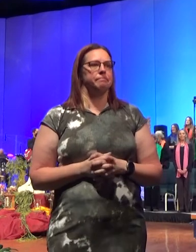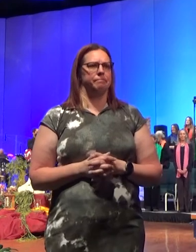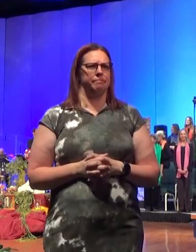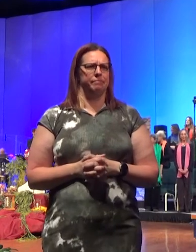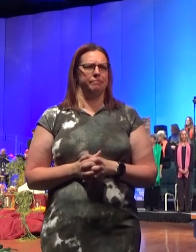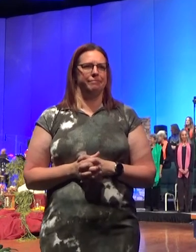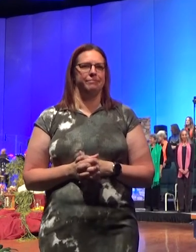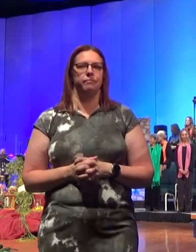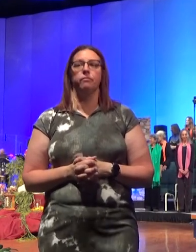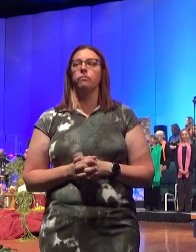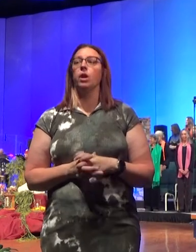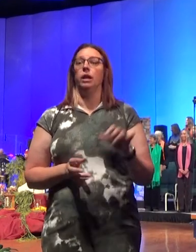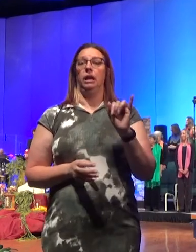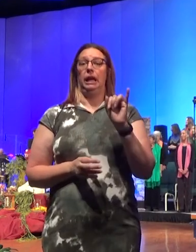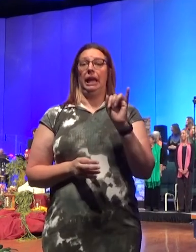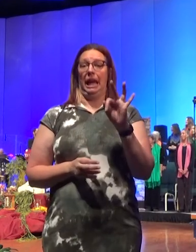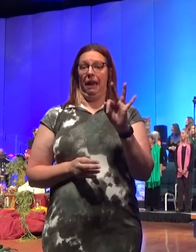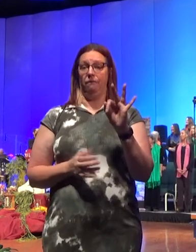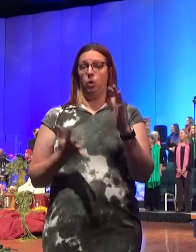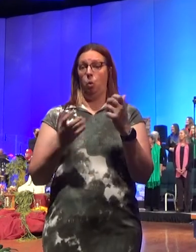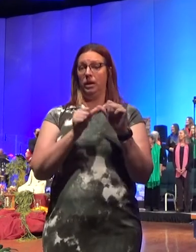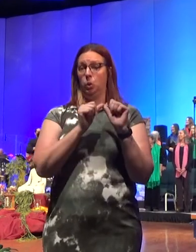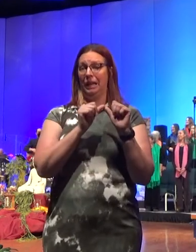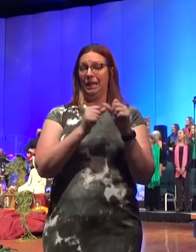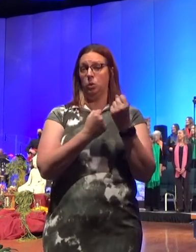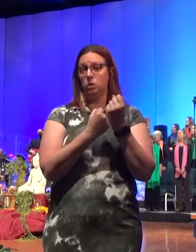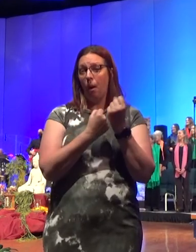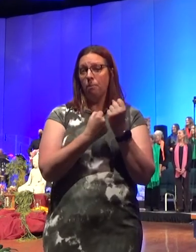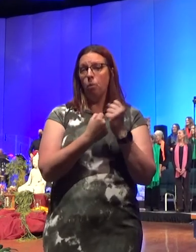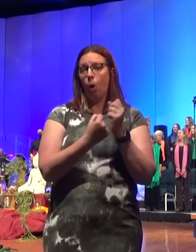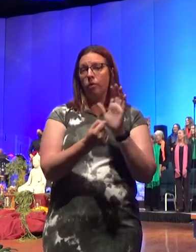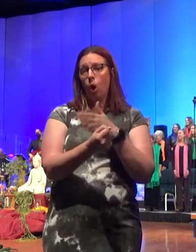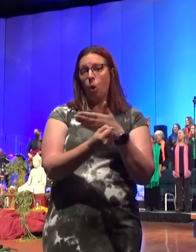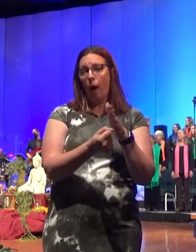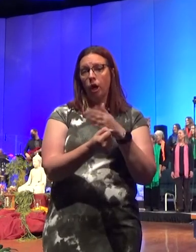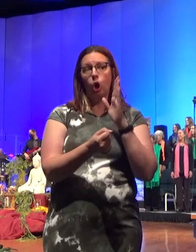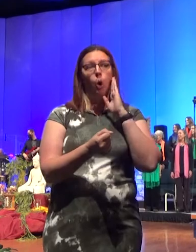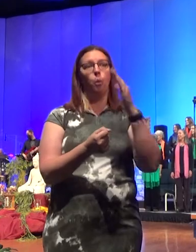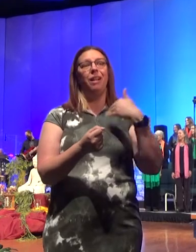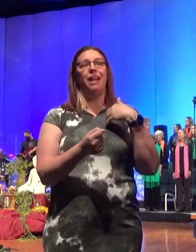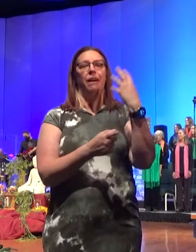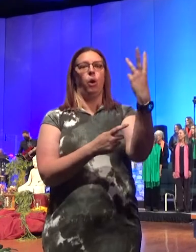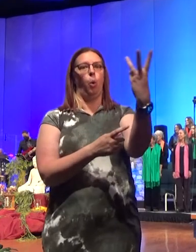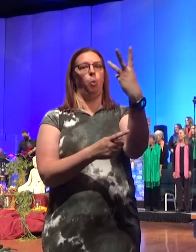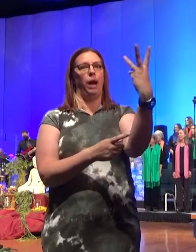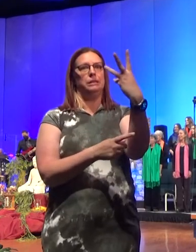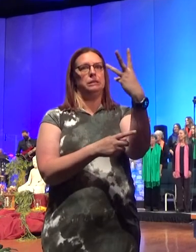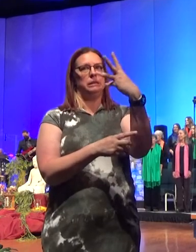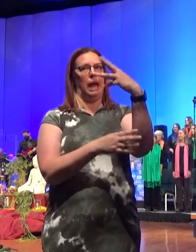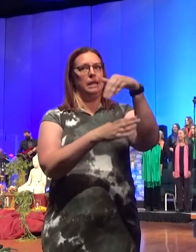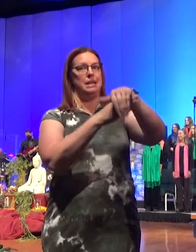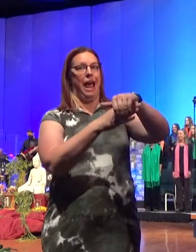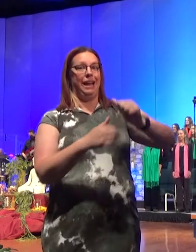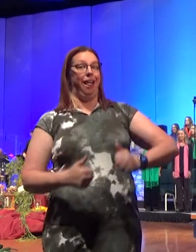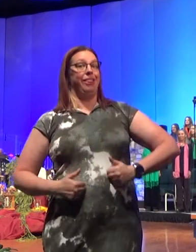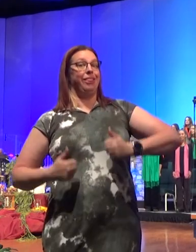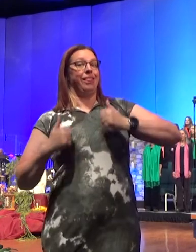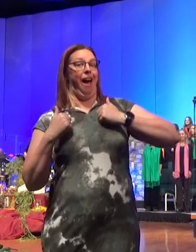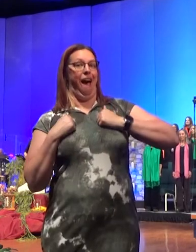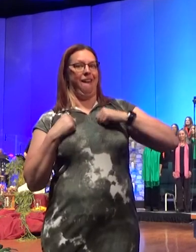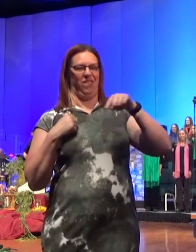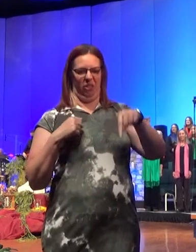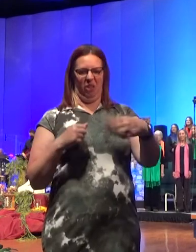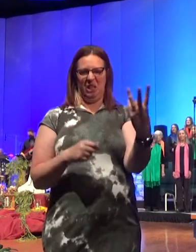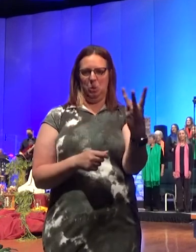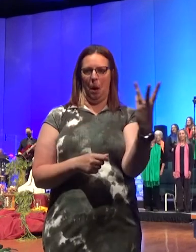And if you want to continue to support the choir, they will have a Wednesday Night Live coming up. This coming Wednesday will be an